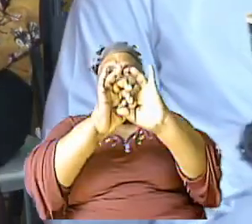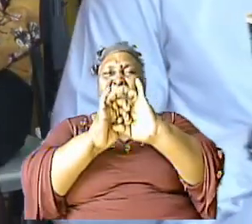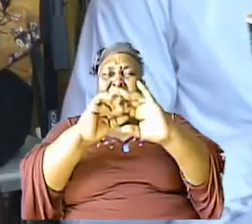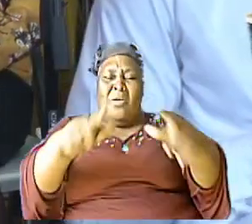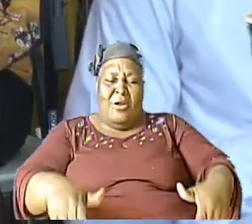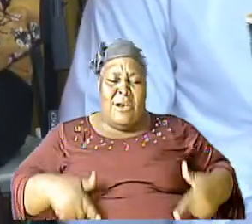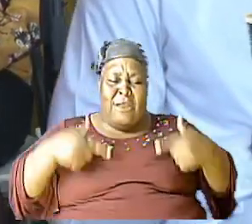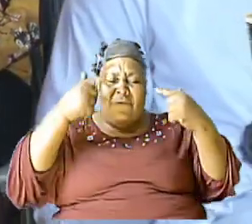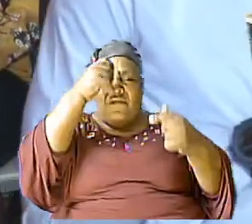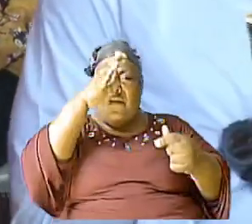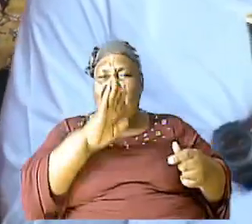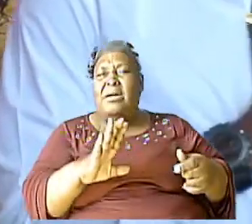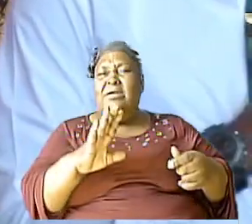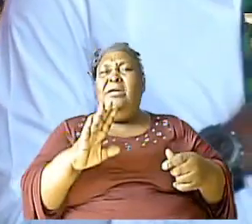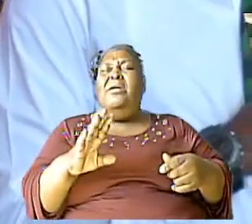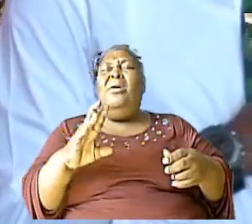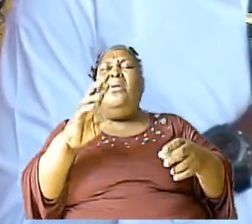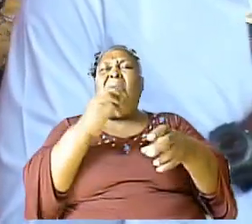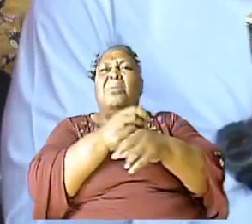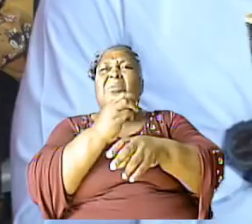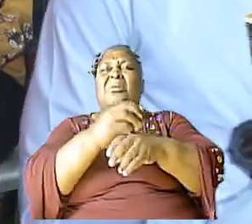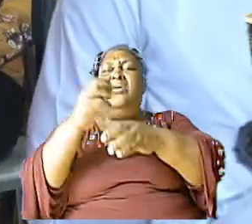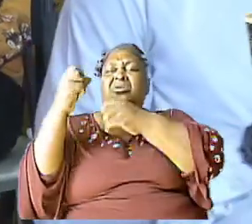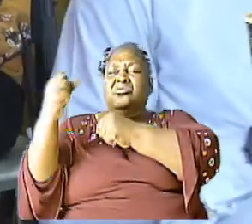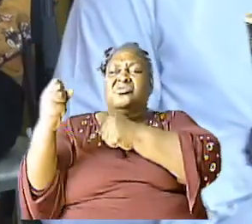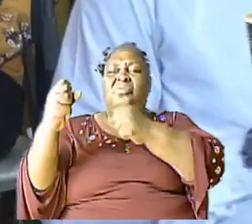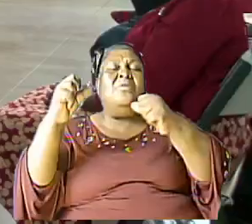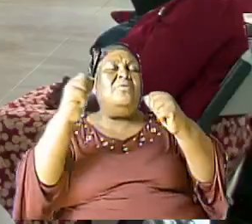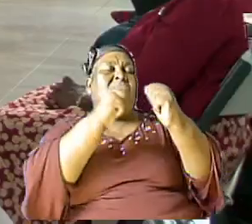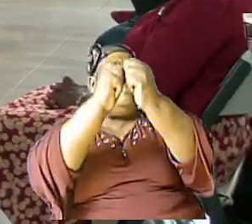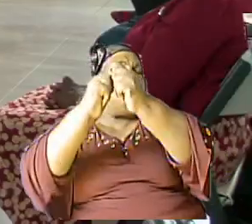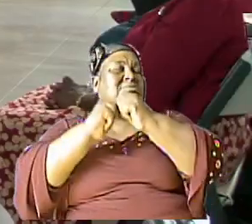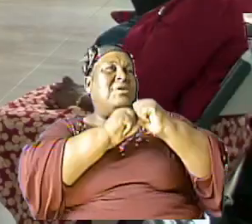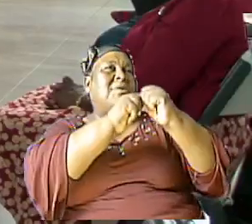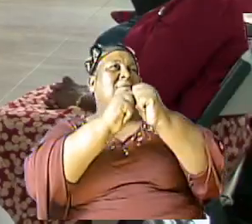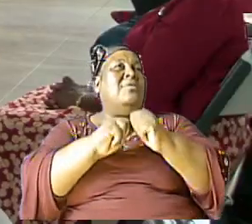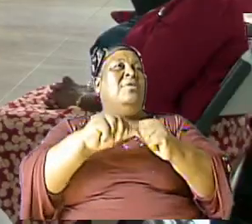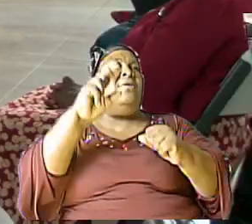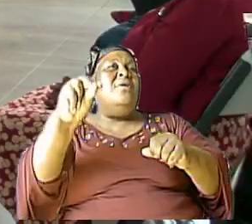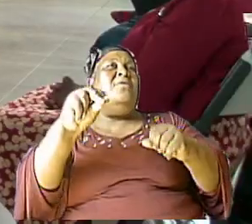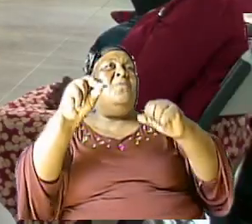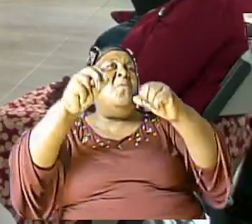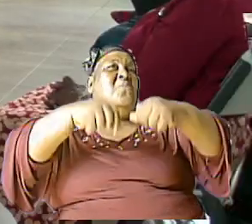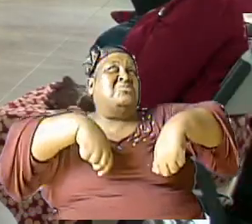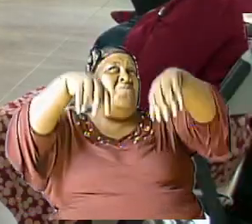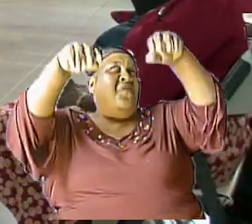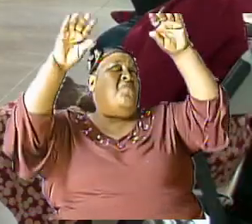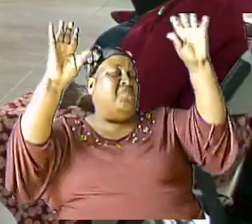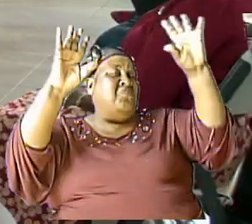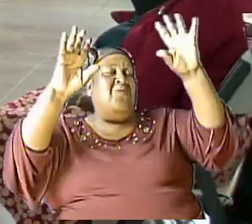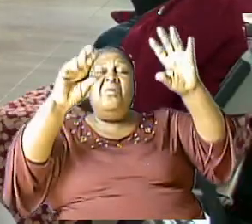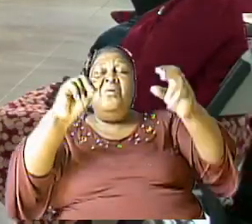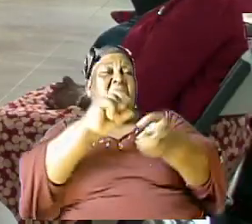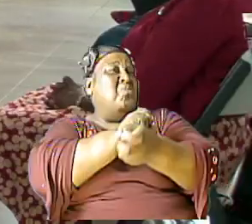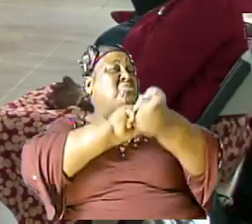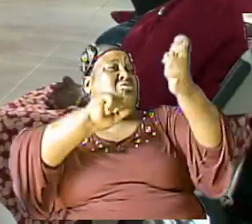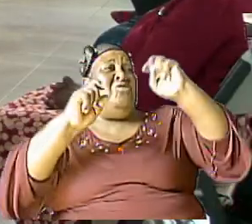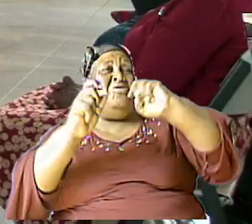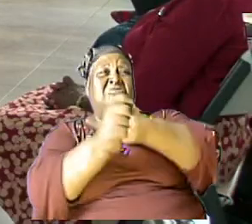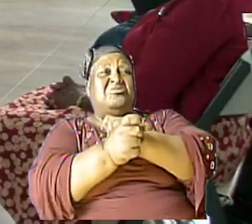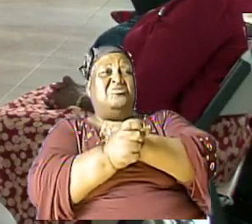walk with God. Our commitment stronger together. No surrender, no